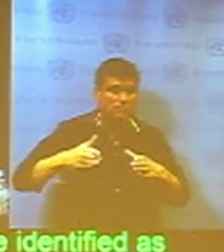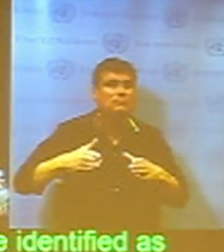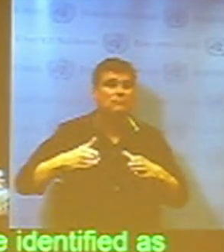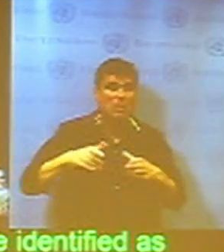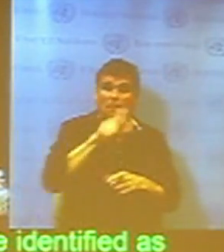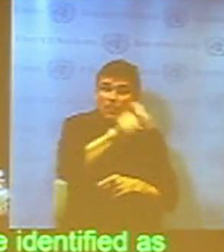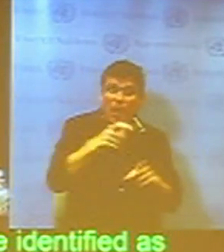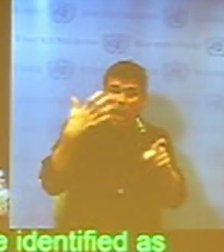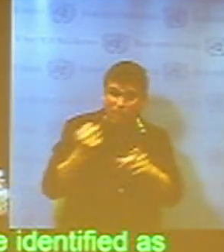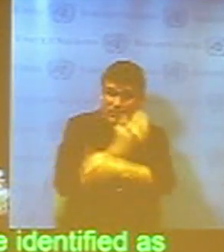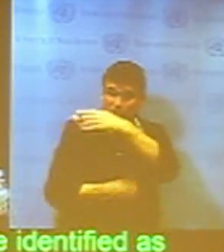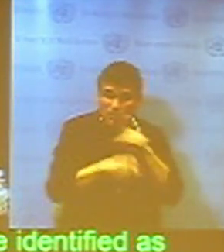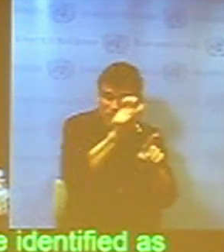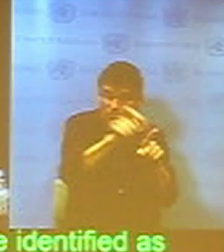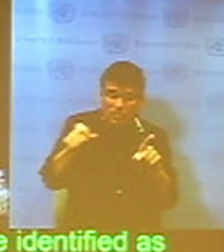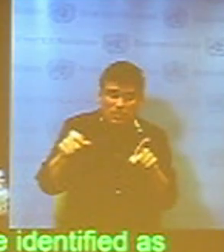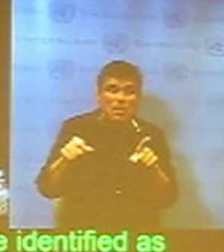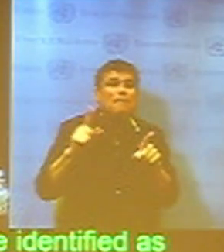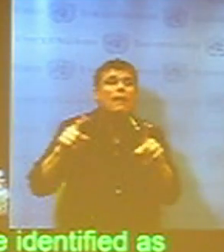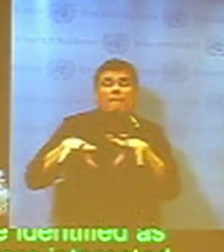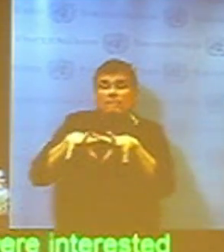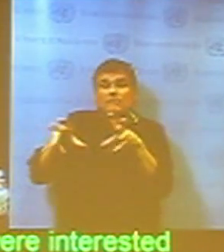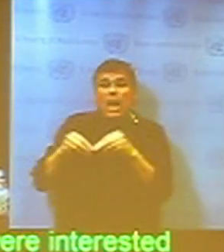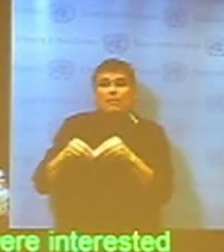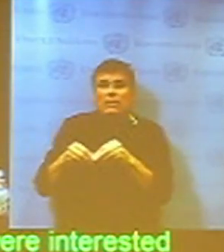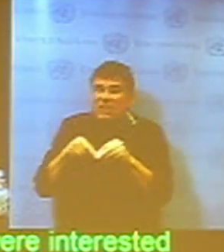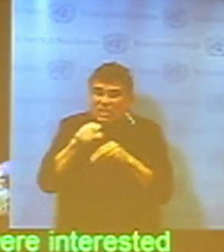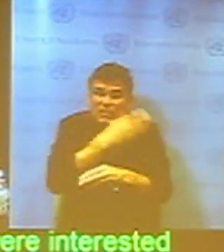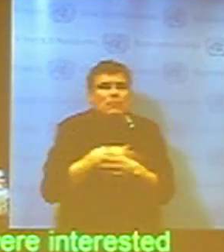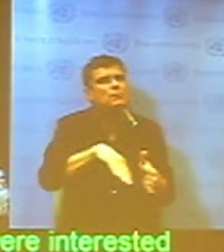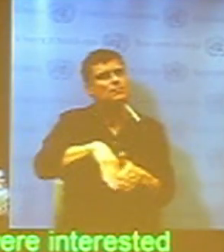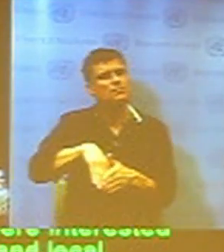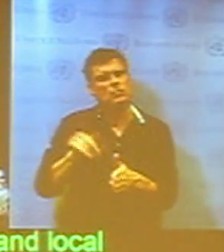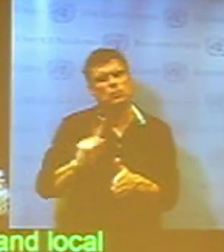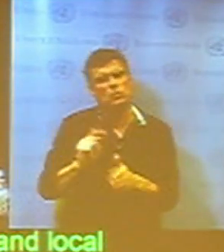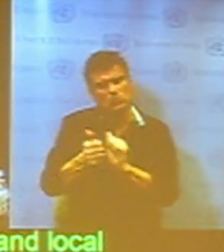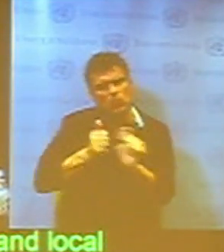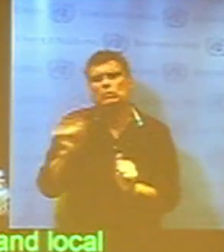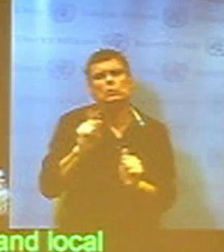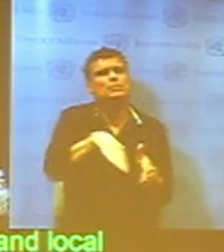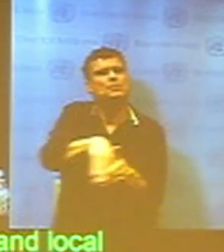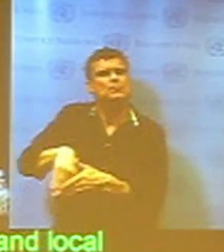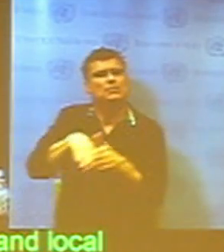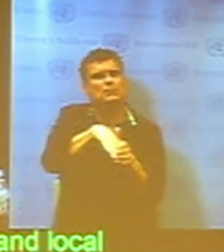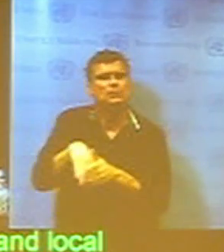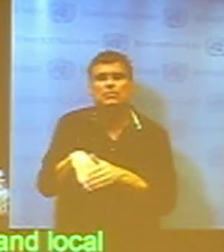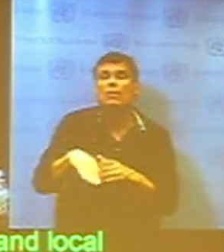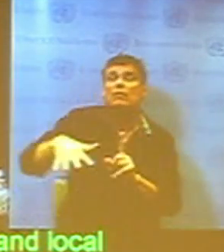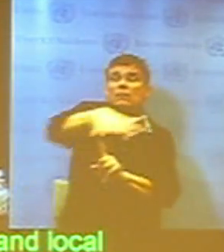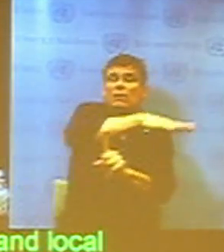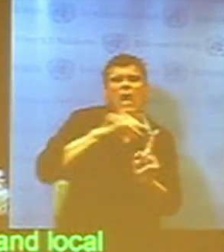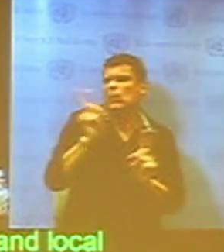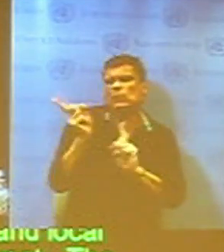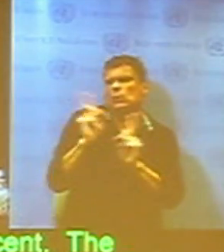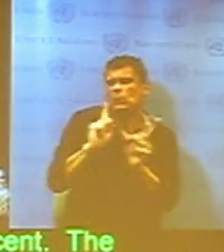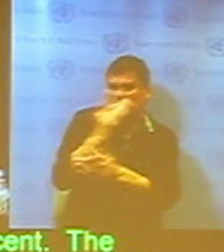local communities were very reticent. The players themselves were reticent because they thought it would reflect poorly on their families if they